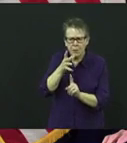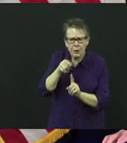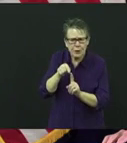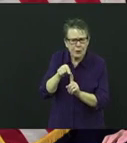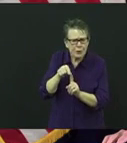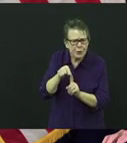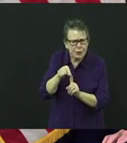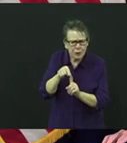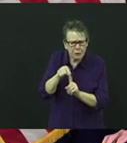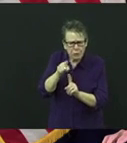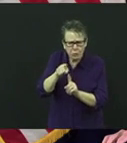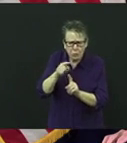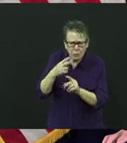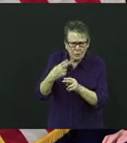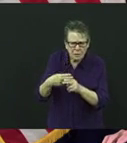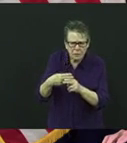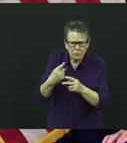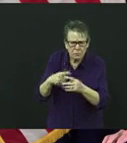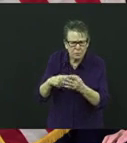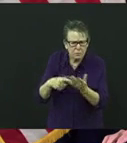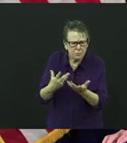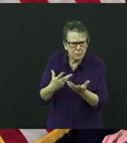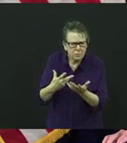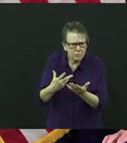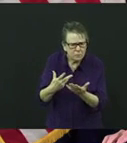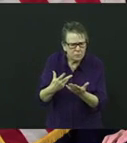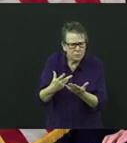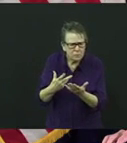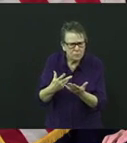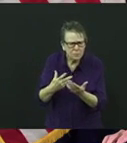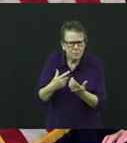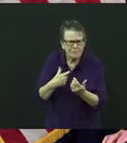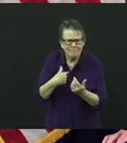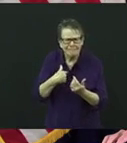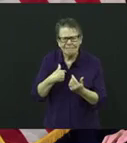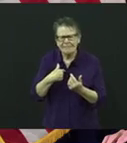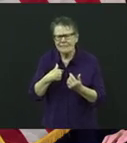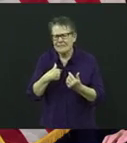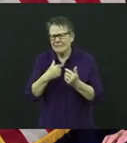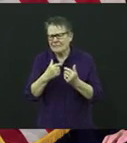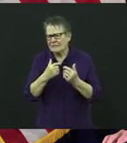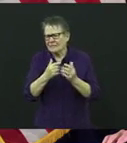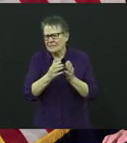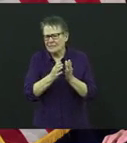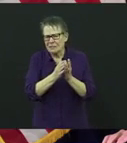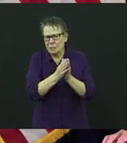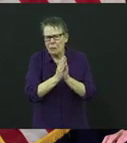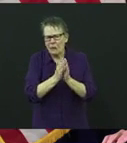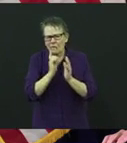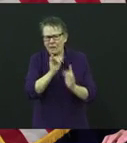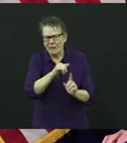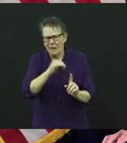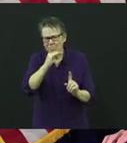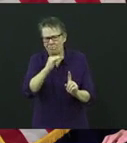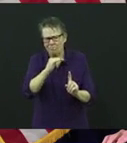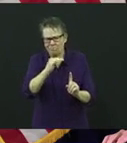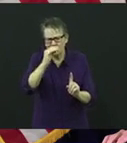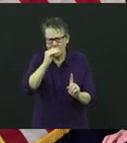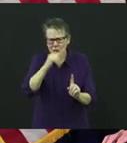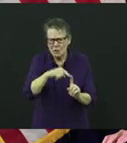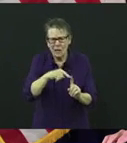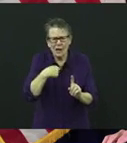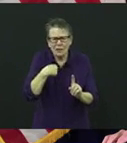willing, we're just praying for this guy, apparently a great guy, an incredible athlete. Who could